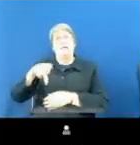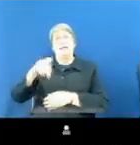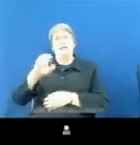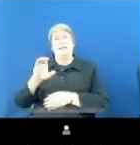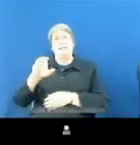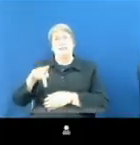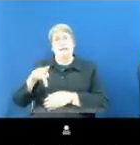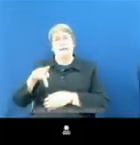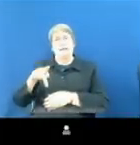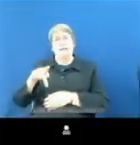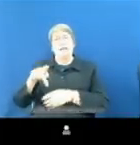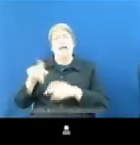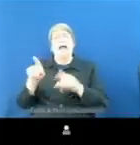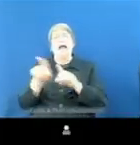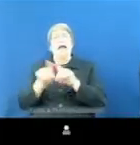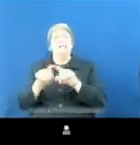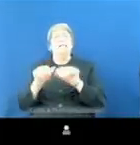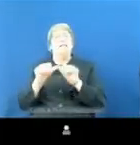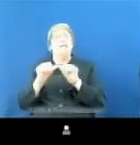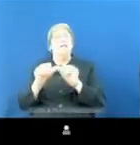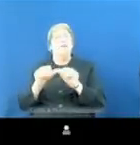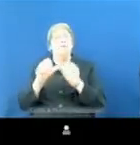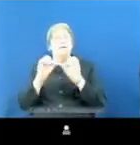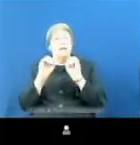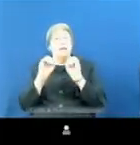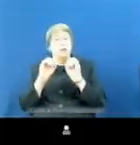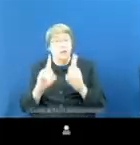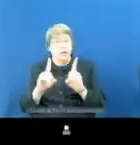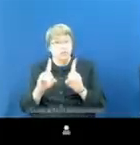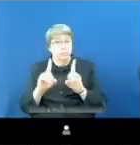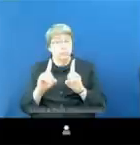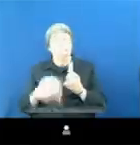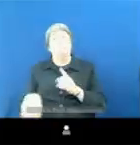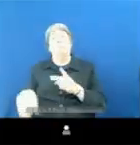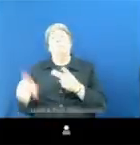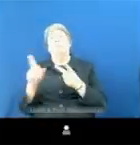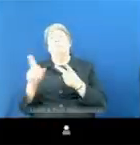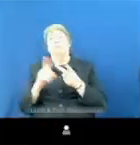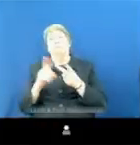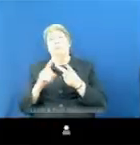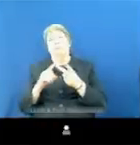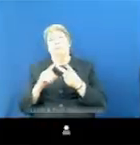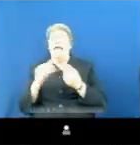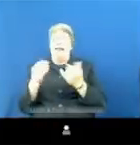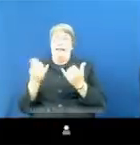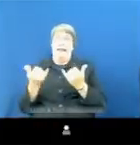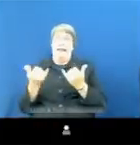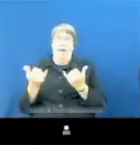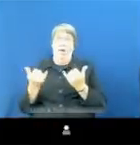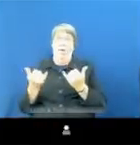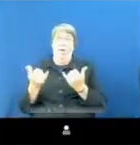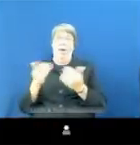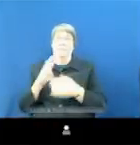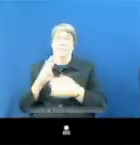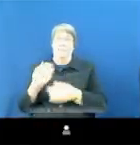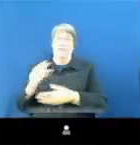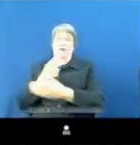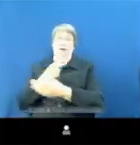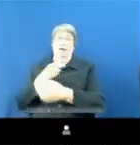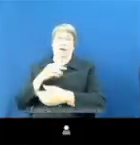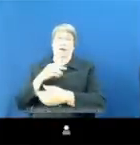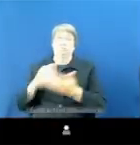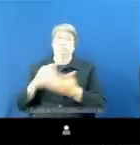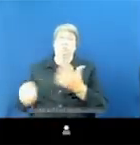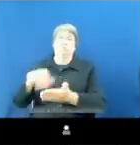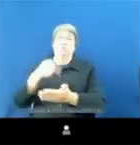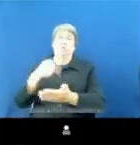by their continuing education, and now by post-secondary degrees. So